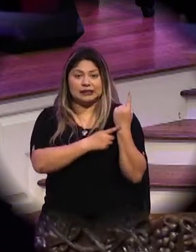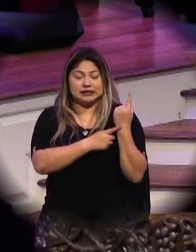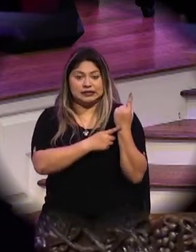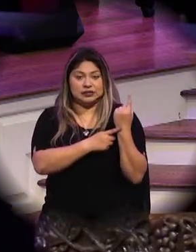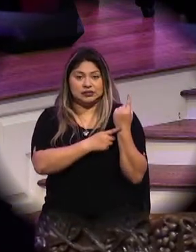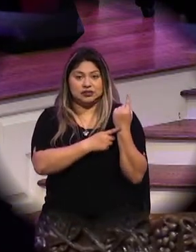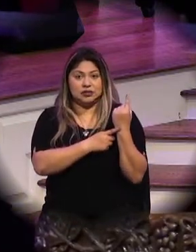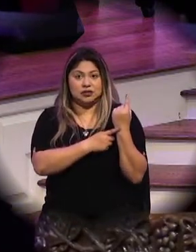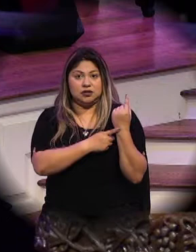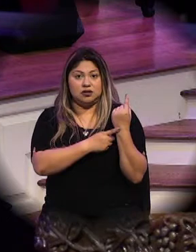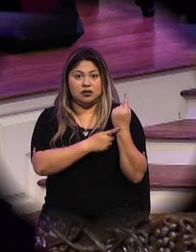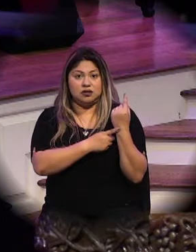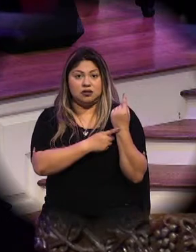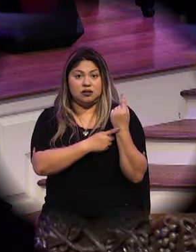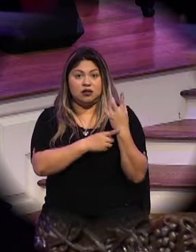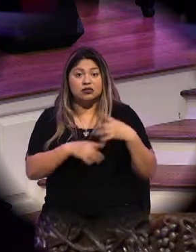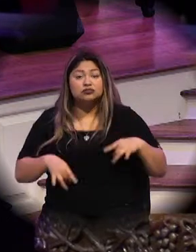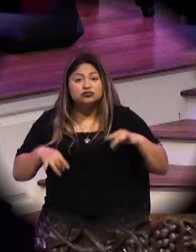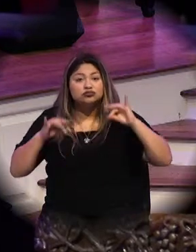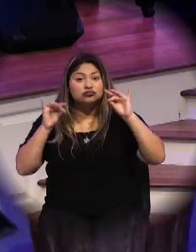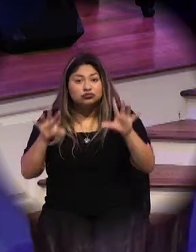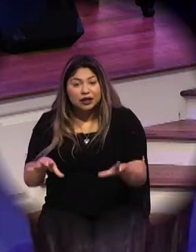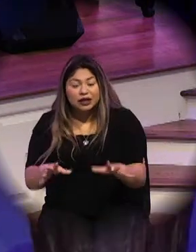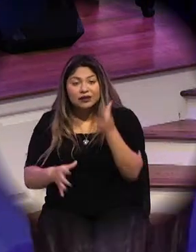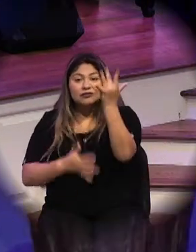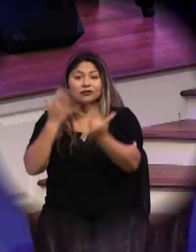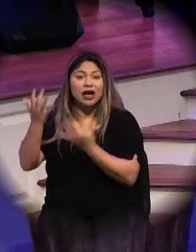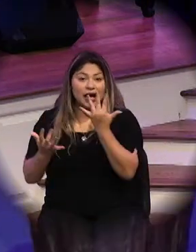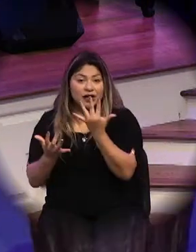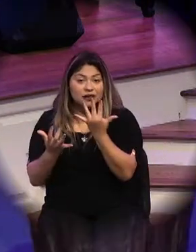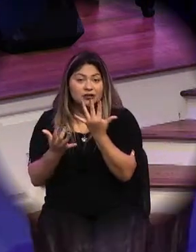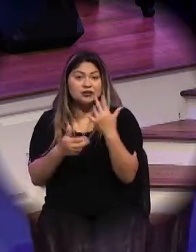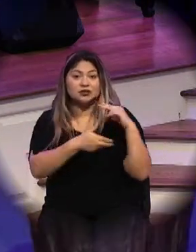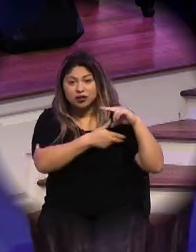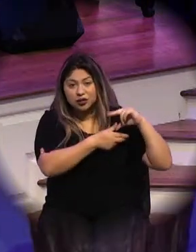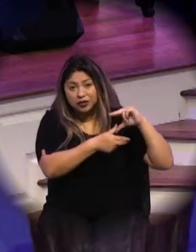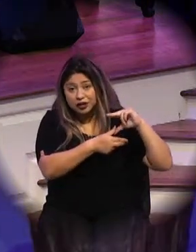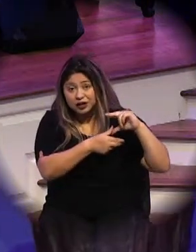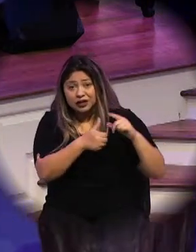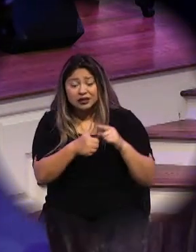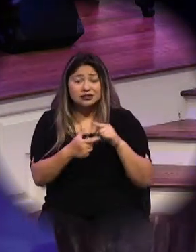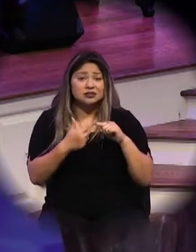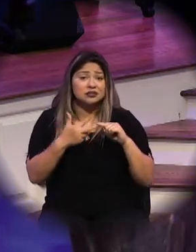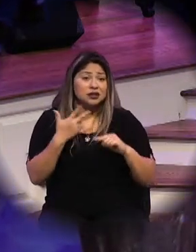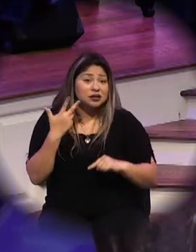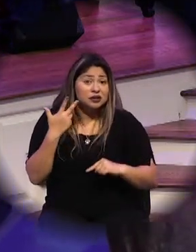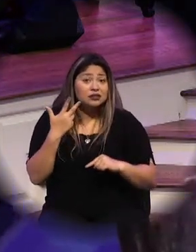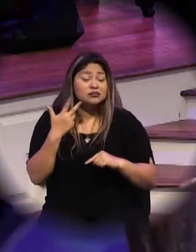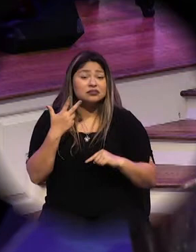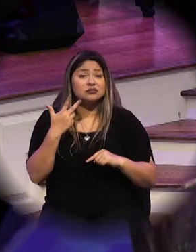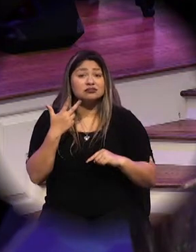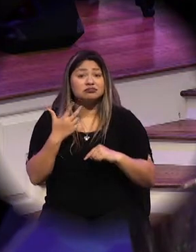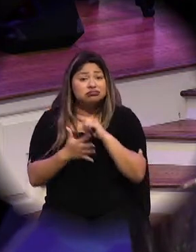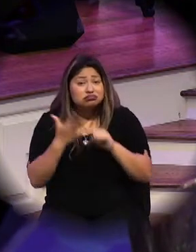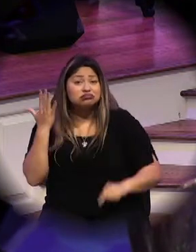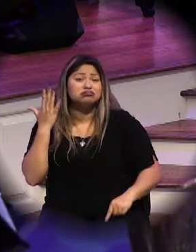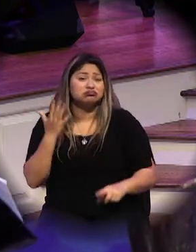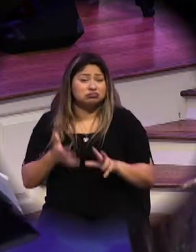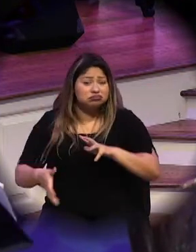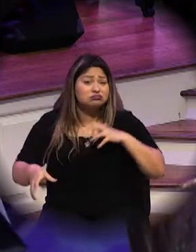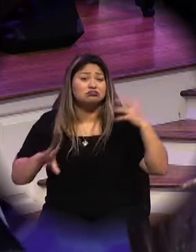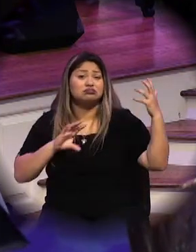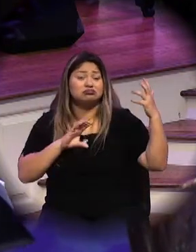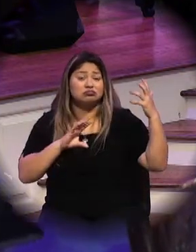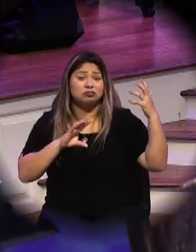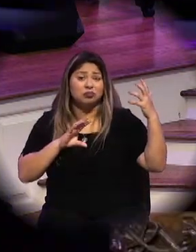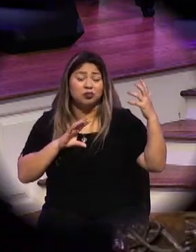of disasters, earthquakes and hurricanes, and of course, we always think of big disasters, but what has upended our whole world is a tiny little